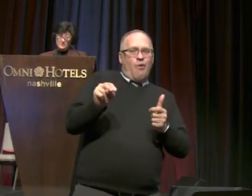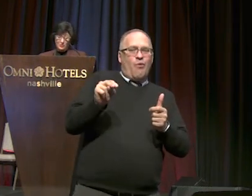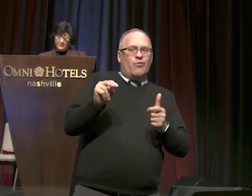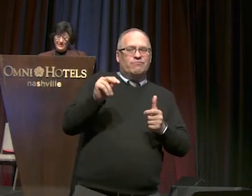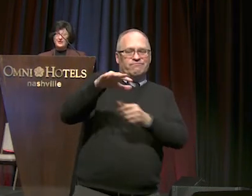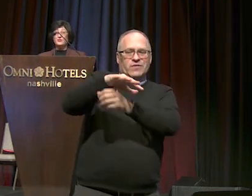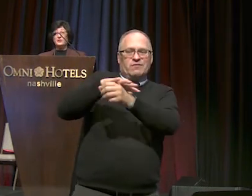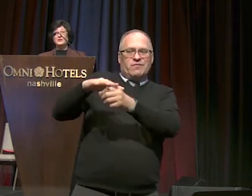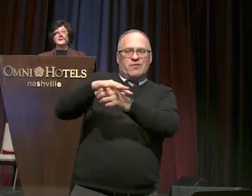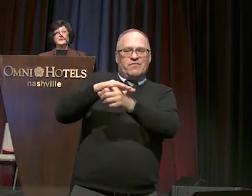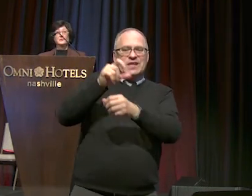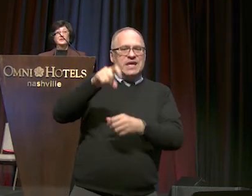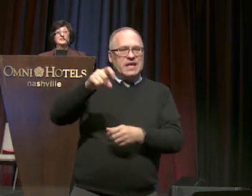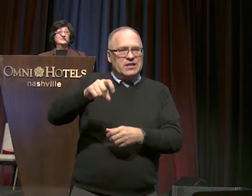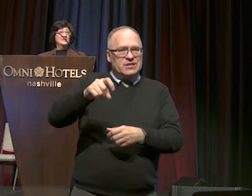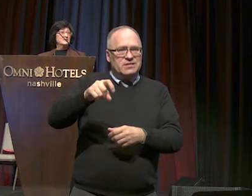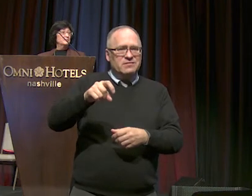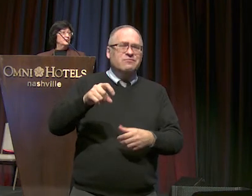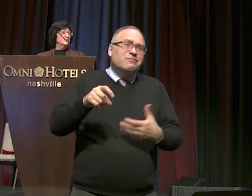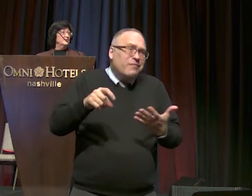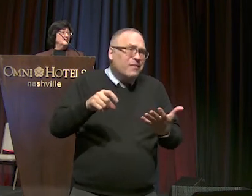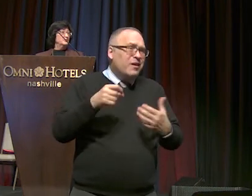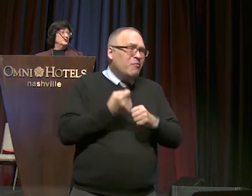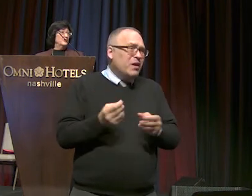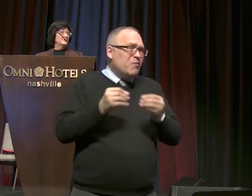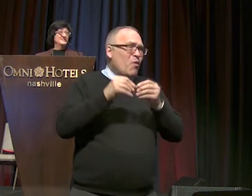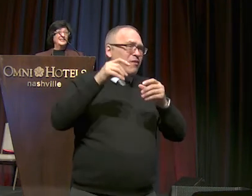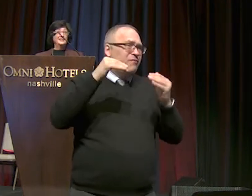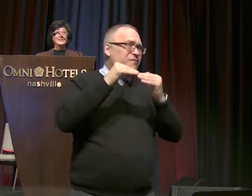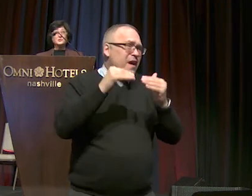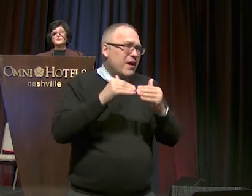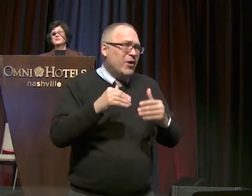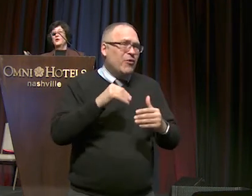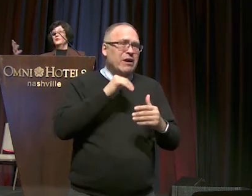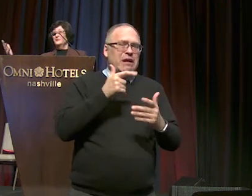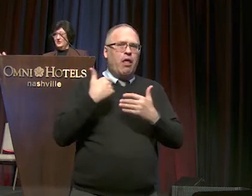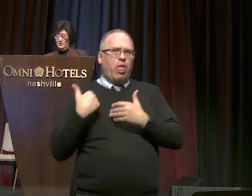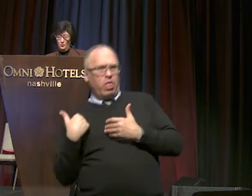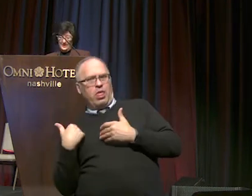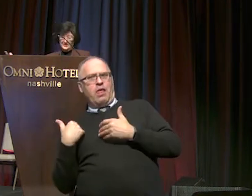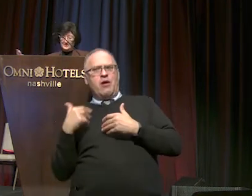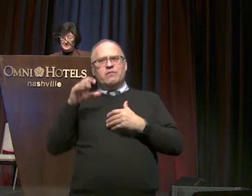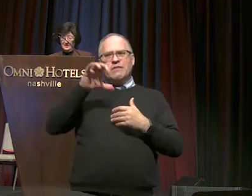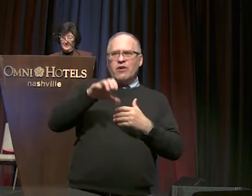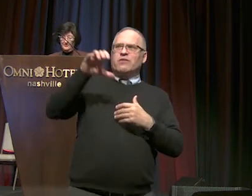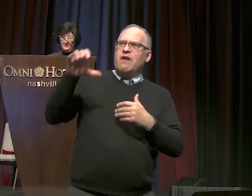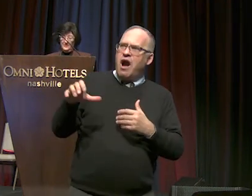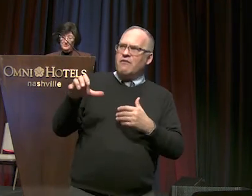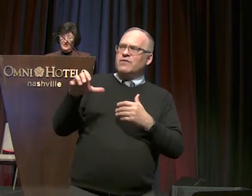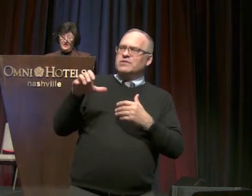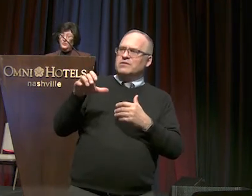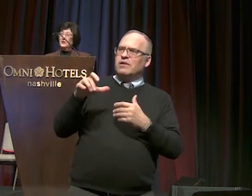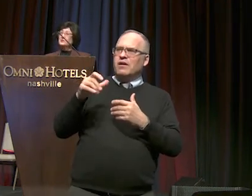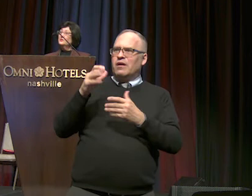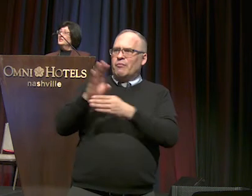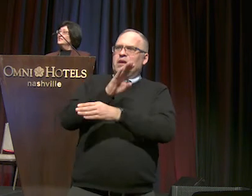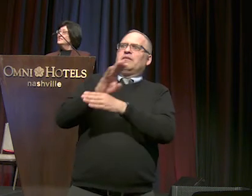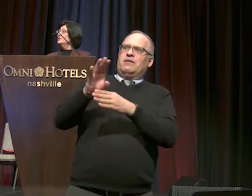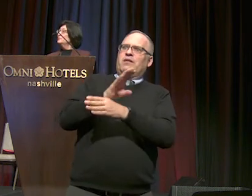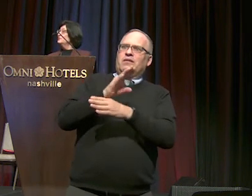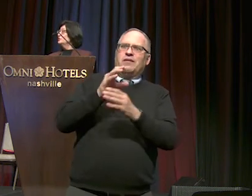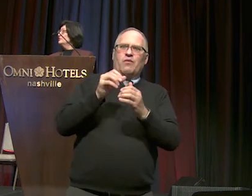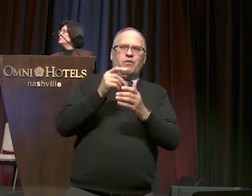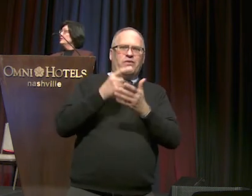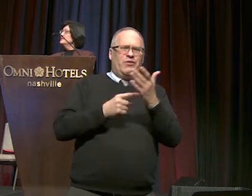think it's more fair because it doesn't burden the Central Conference delegates with all of the US stuff. And we also think it